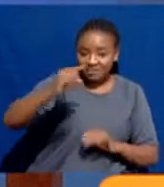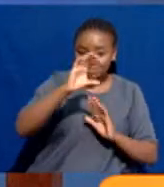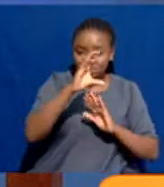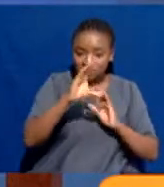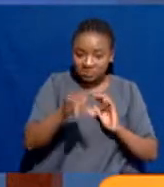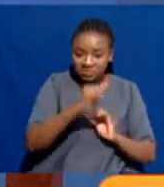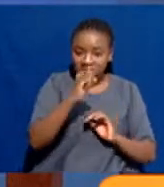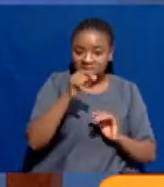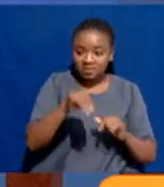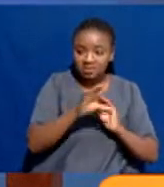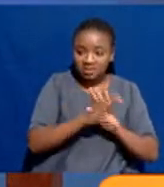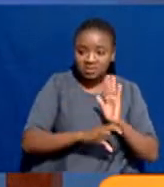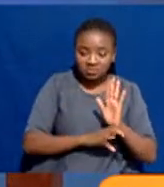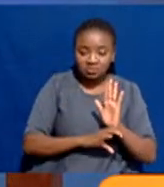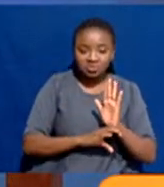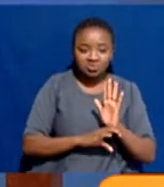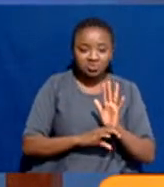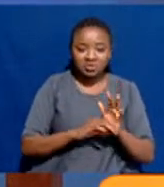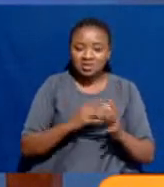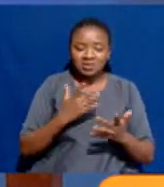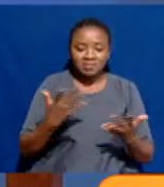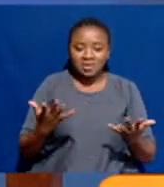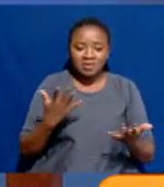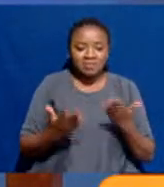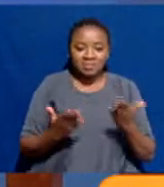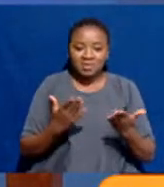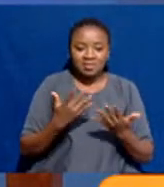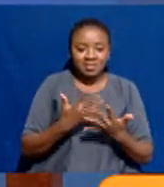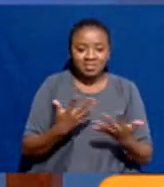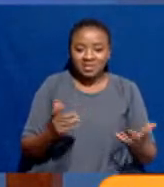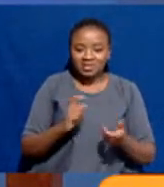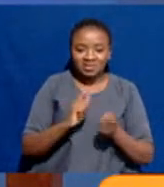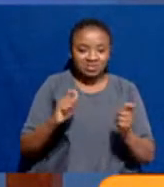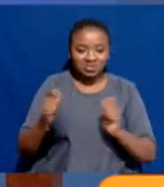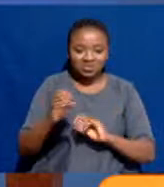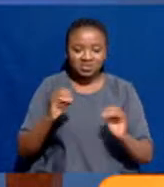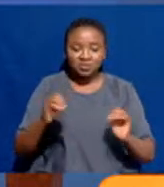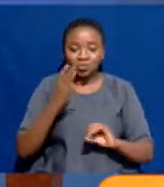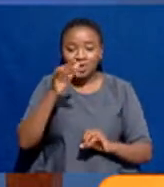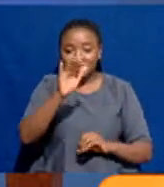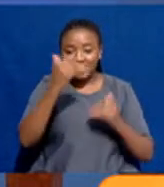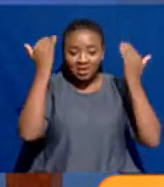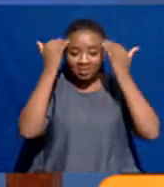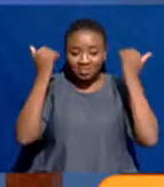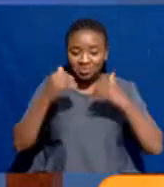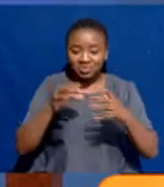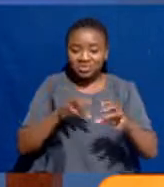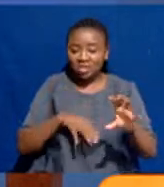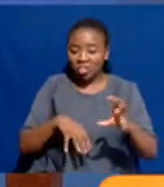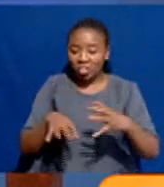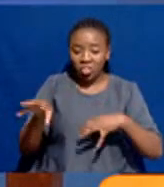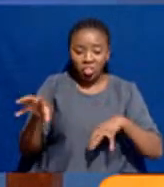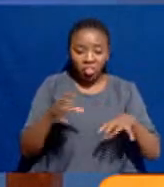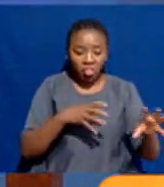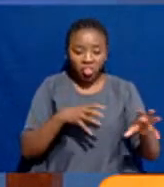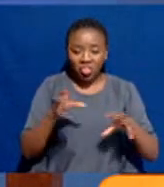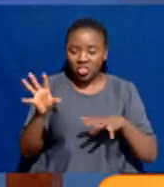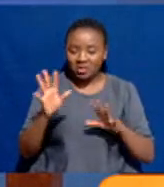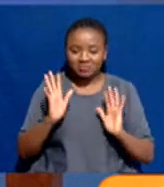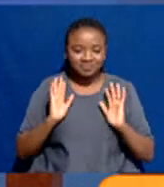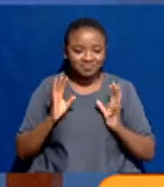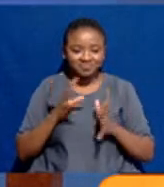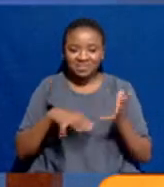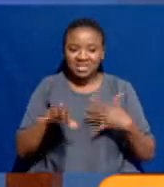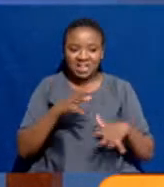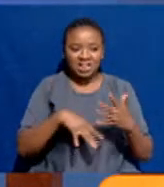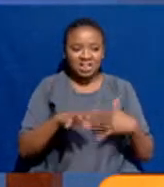constitution, we didn't have a judiciary today. The kind of mess that is in that judiciary right now, and justice sold to the highest bidder. If